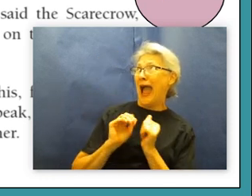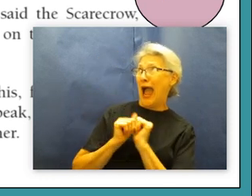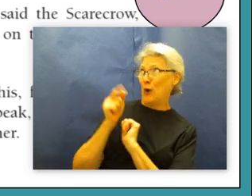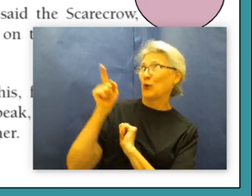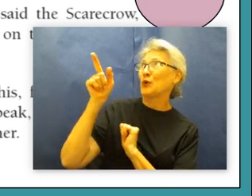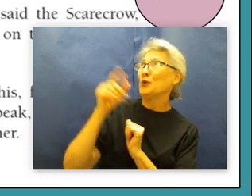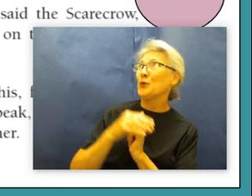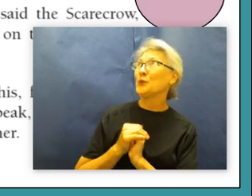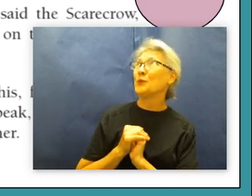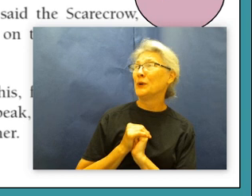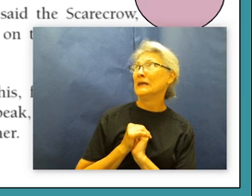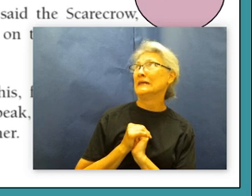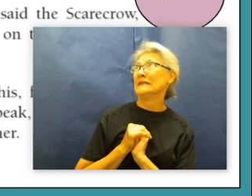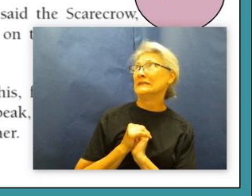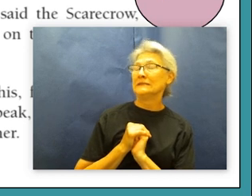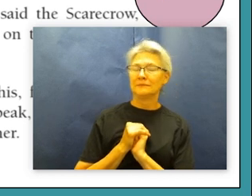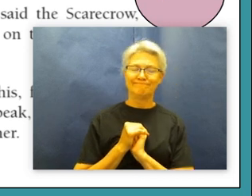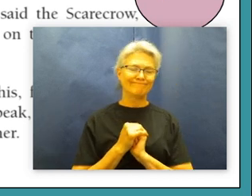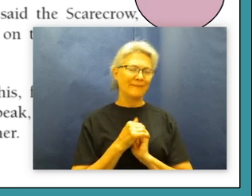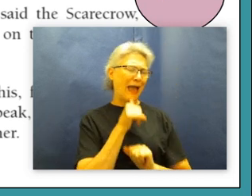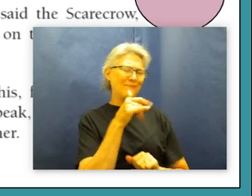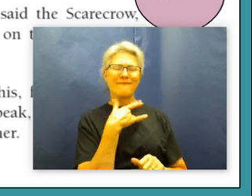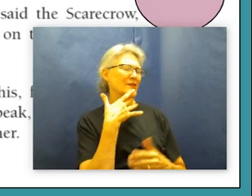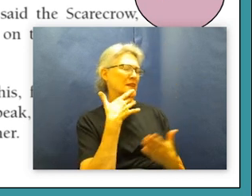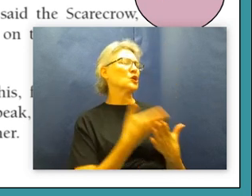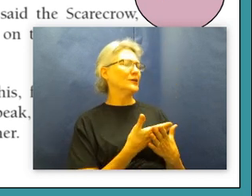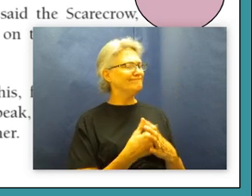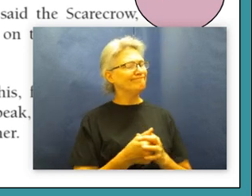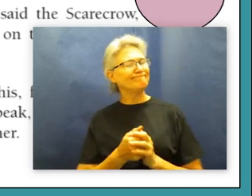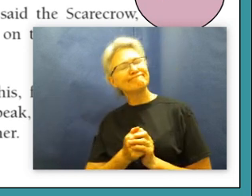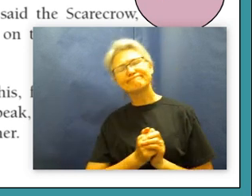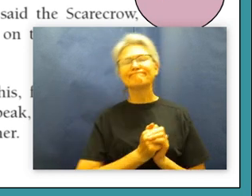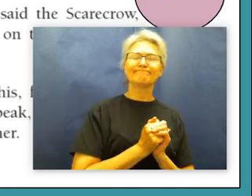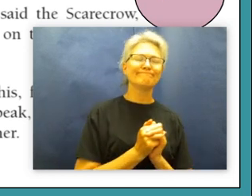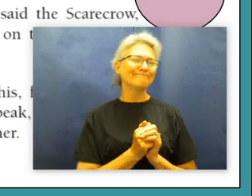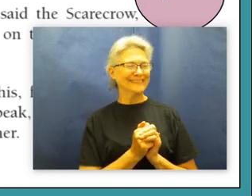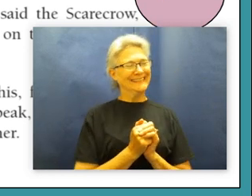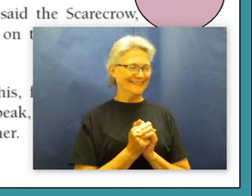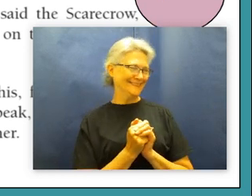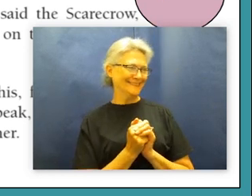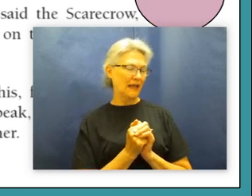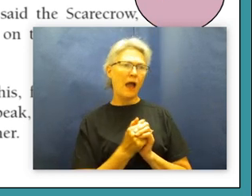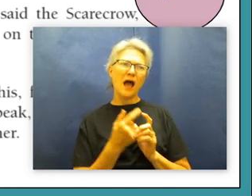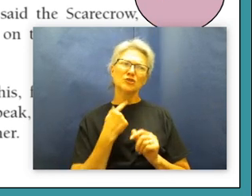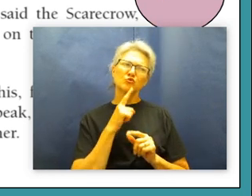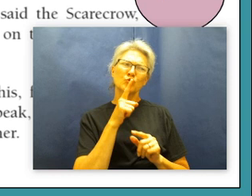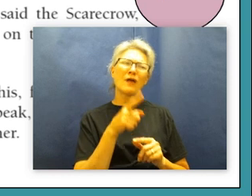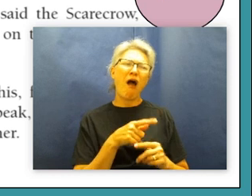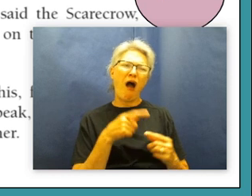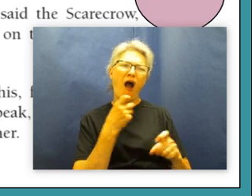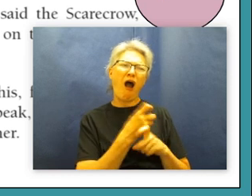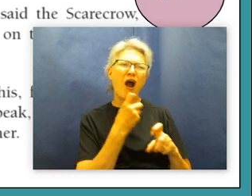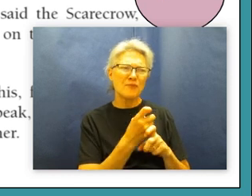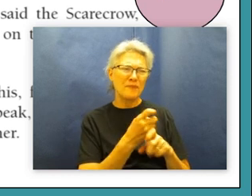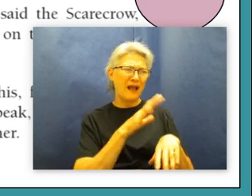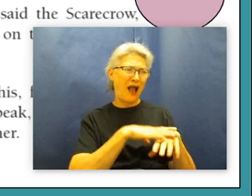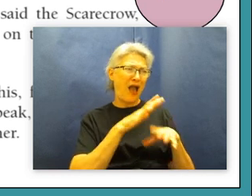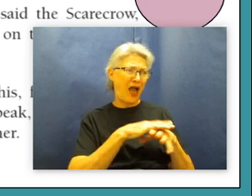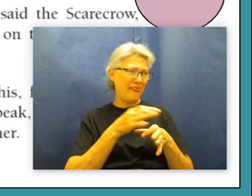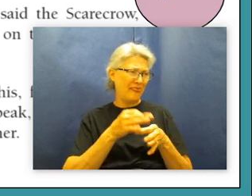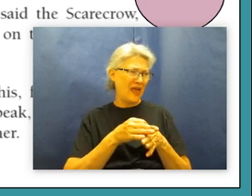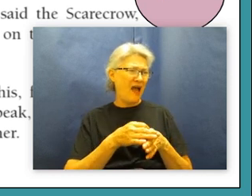do you do?" "I'm not feeling well," said the scarecrow with a smile, "for it is very tedious being perched up